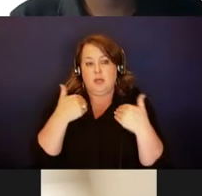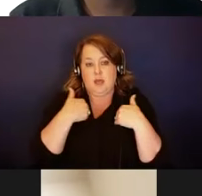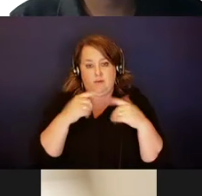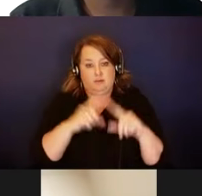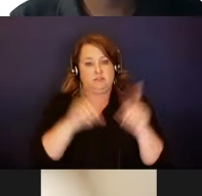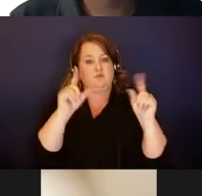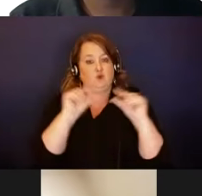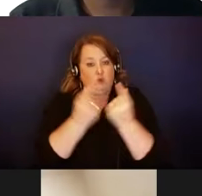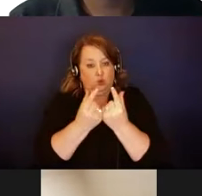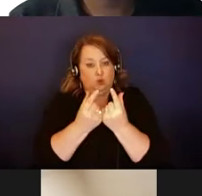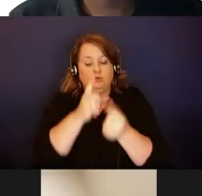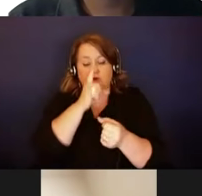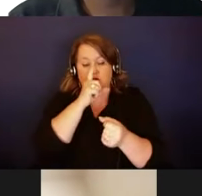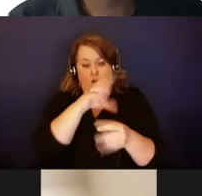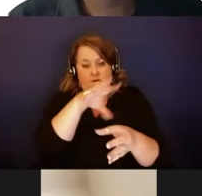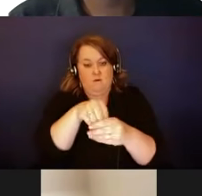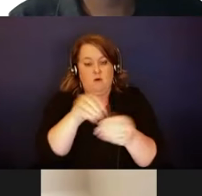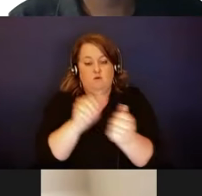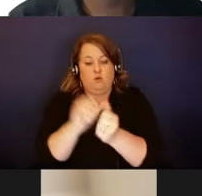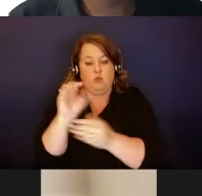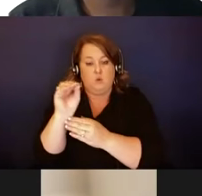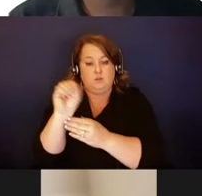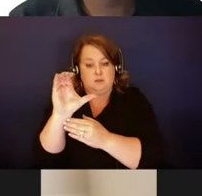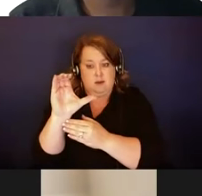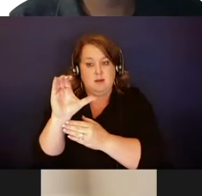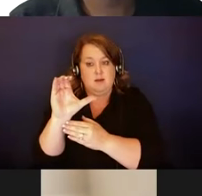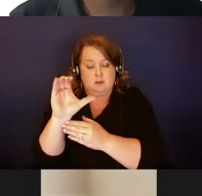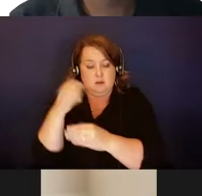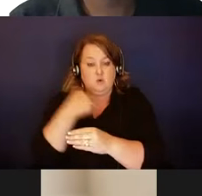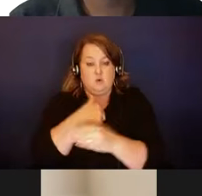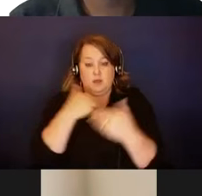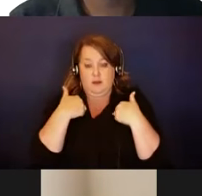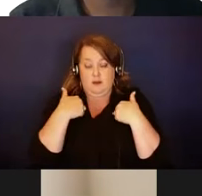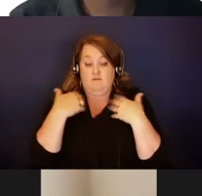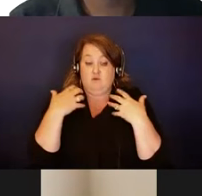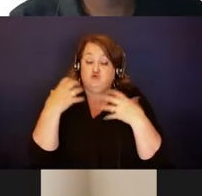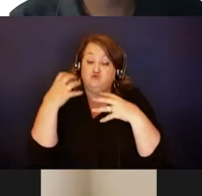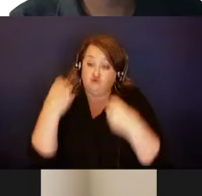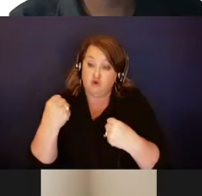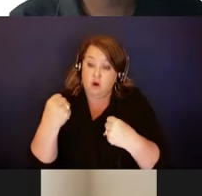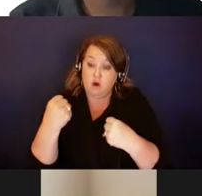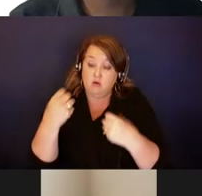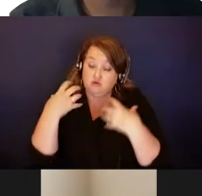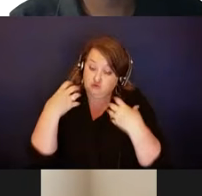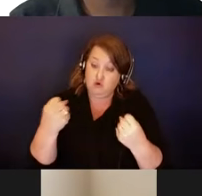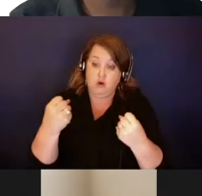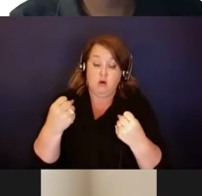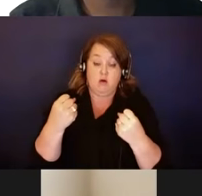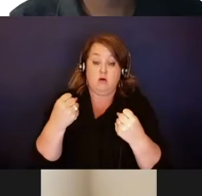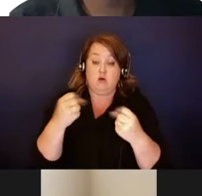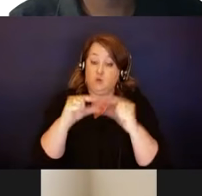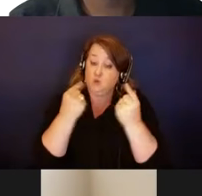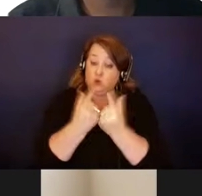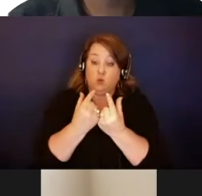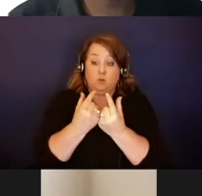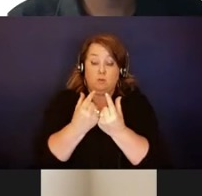groups that are a part of OSAC, and we have a strong group. We